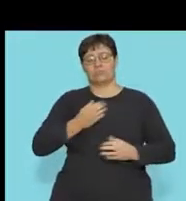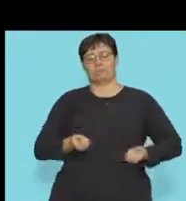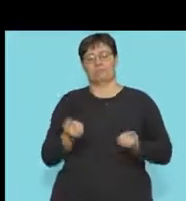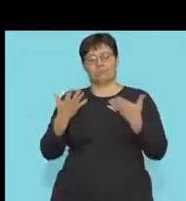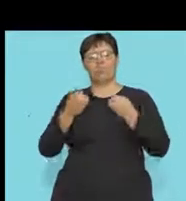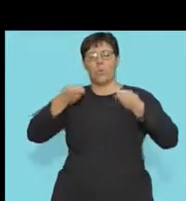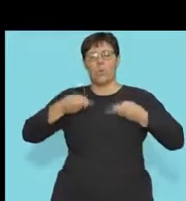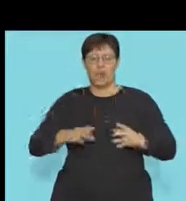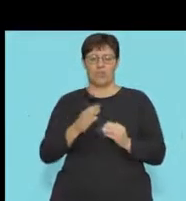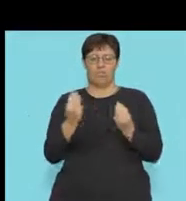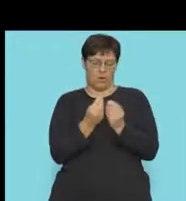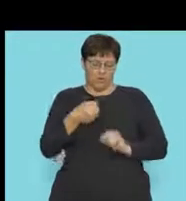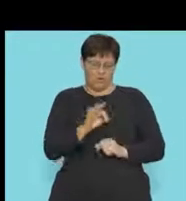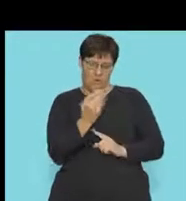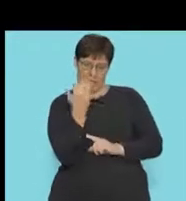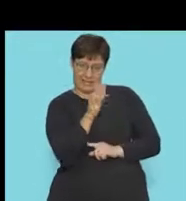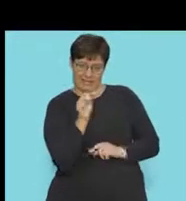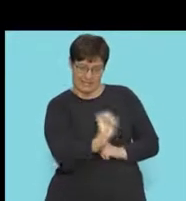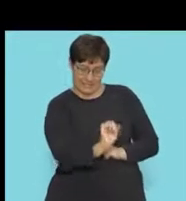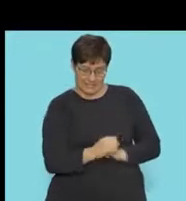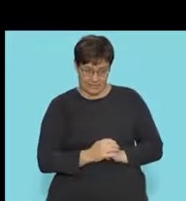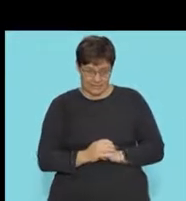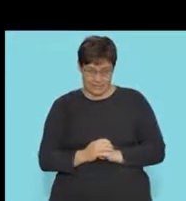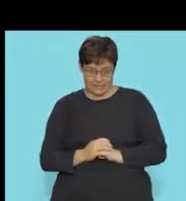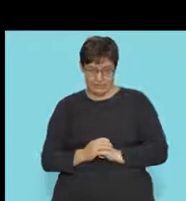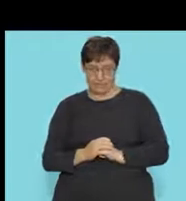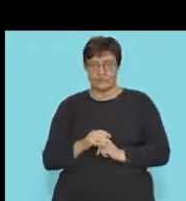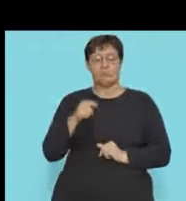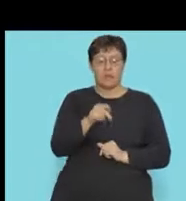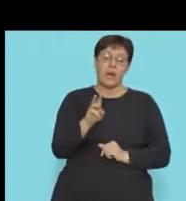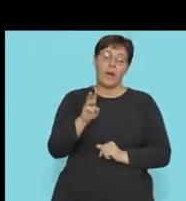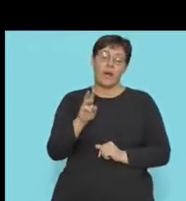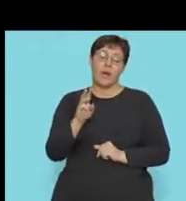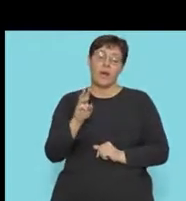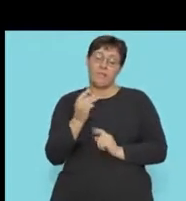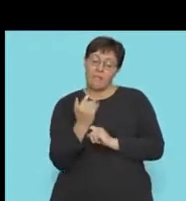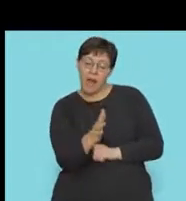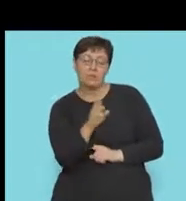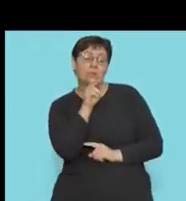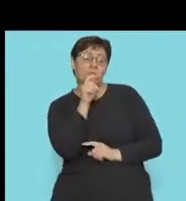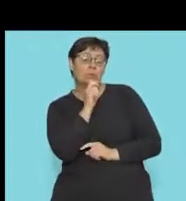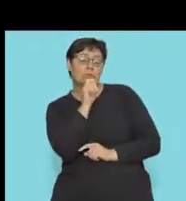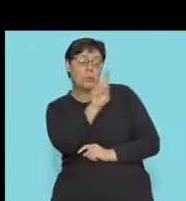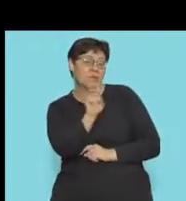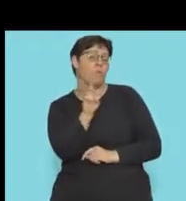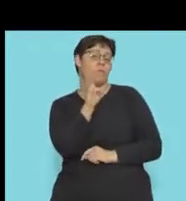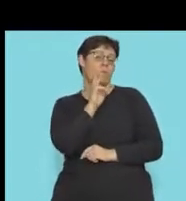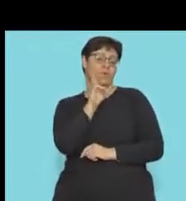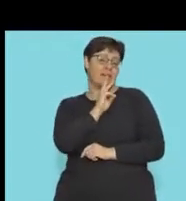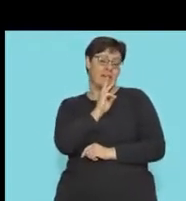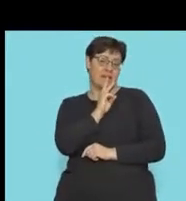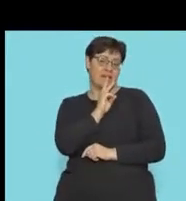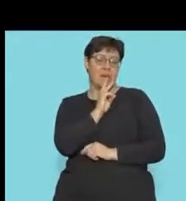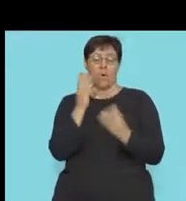waste product. Important to all of this is that the plant is able to use water and combine that with carbon